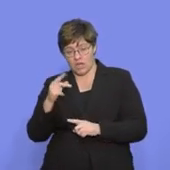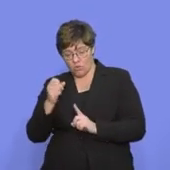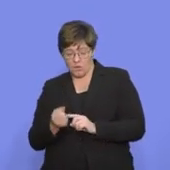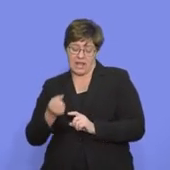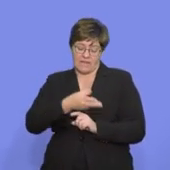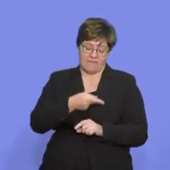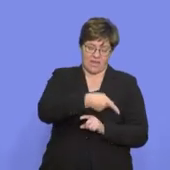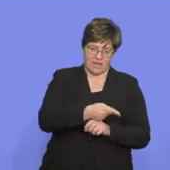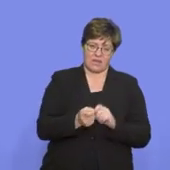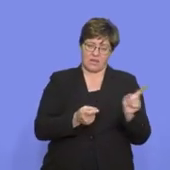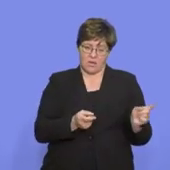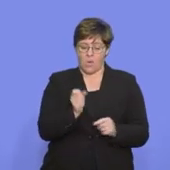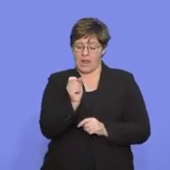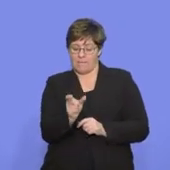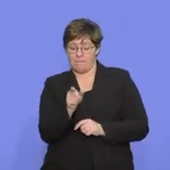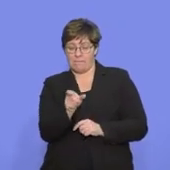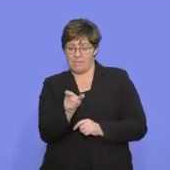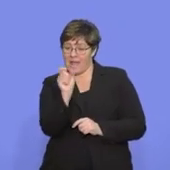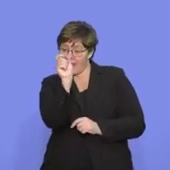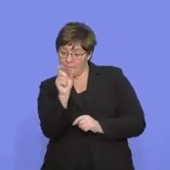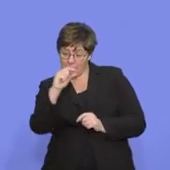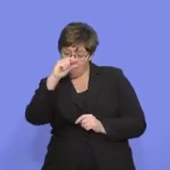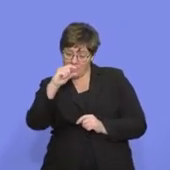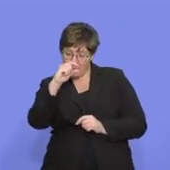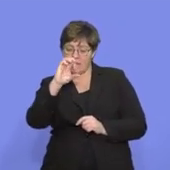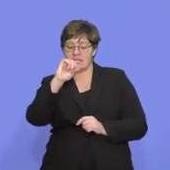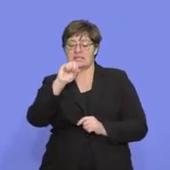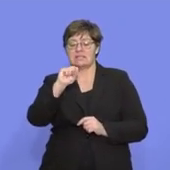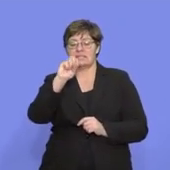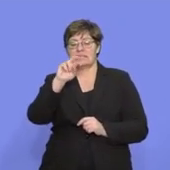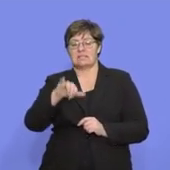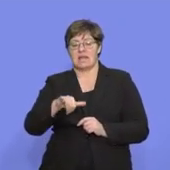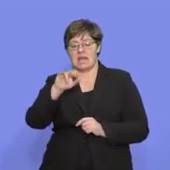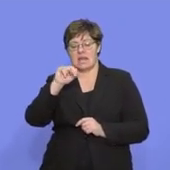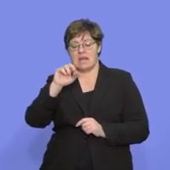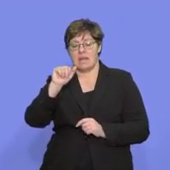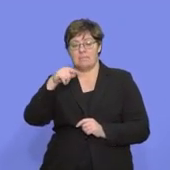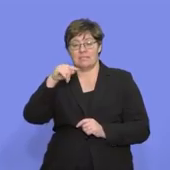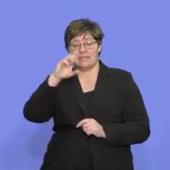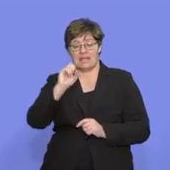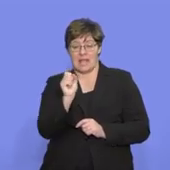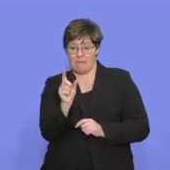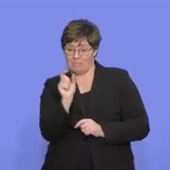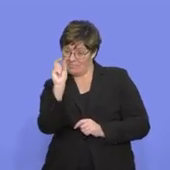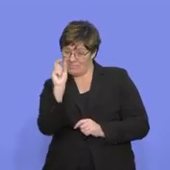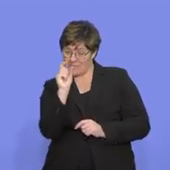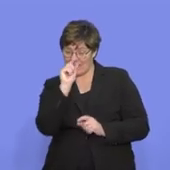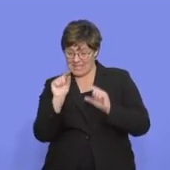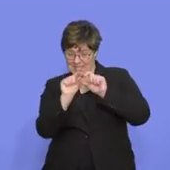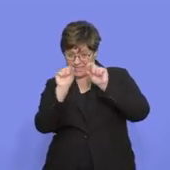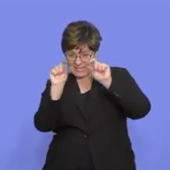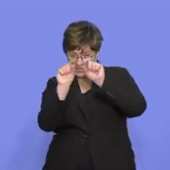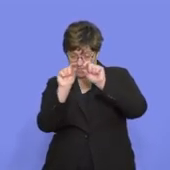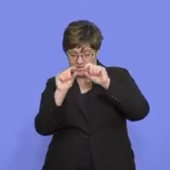next over a synaptic gap. We call this a synaptic gap, right? It's a gap. And the neurons